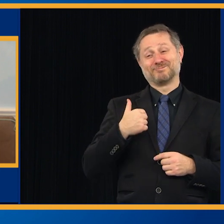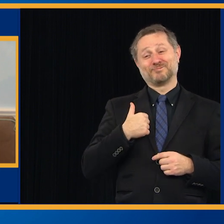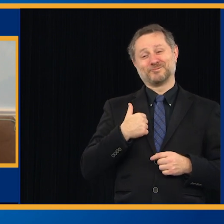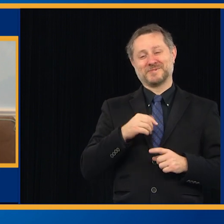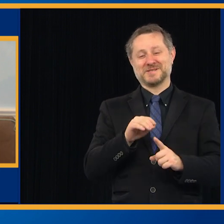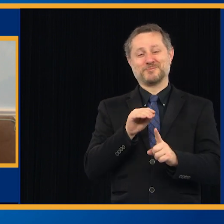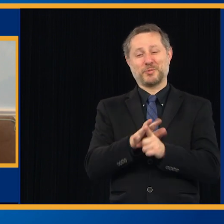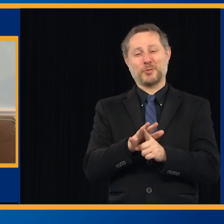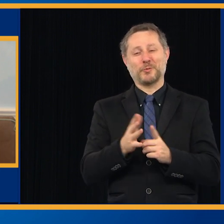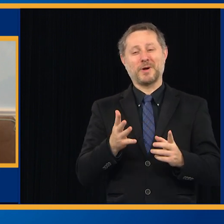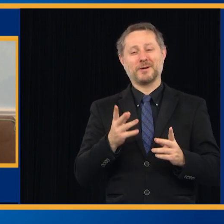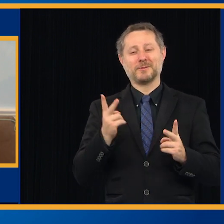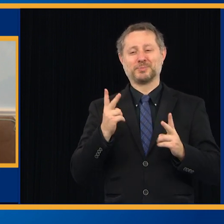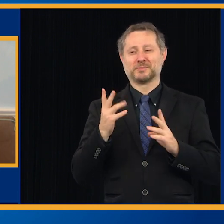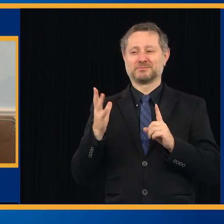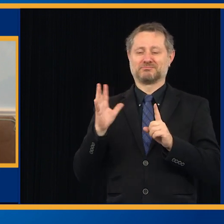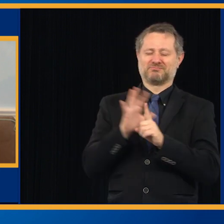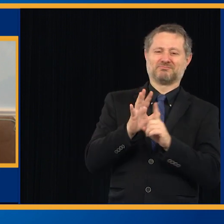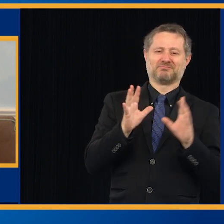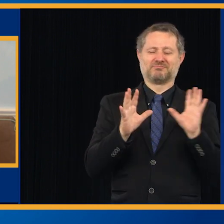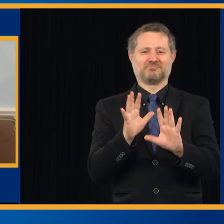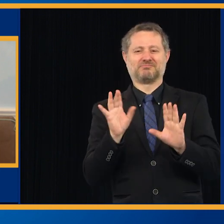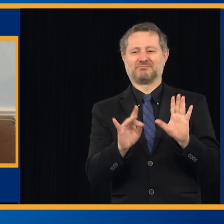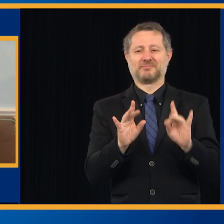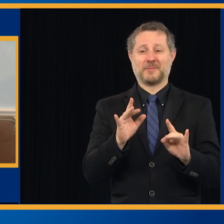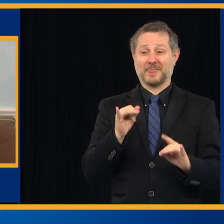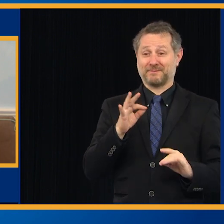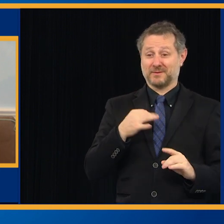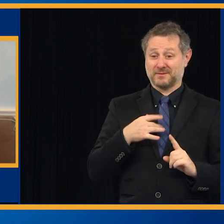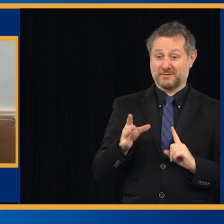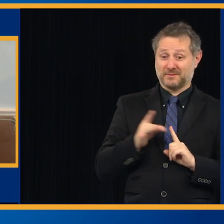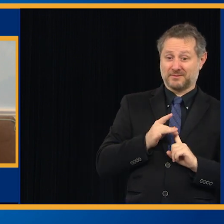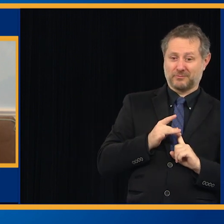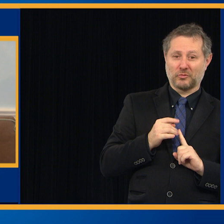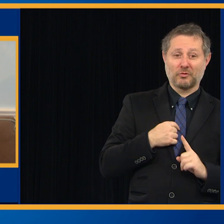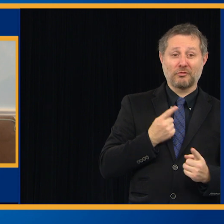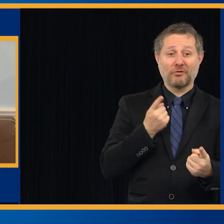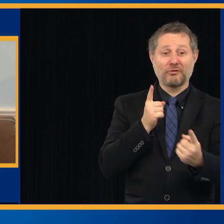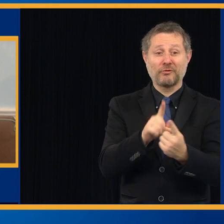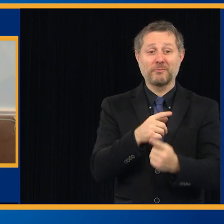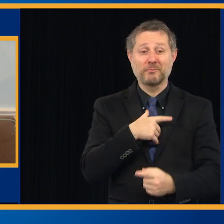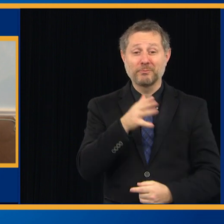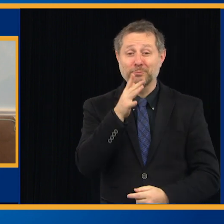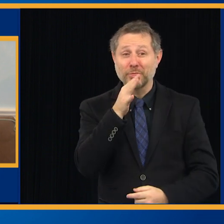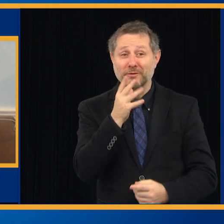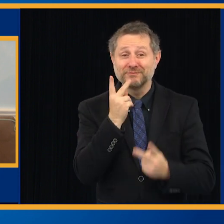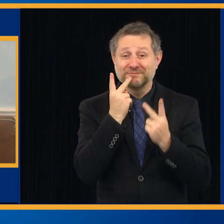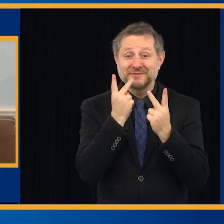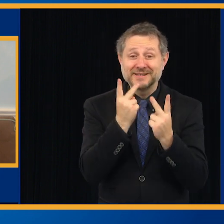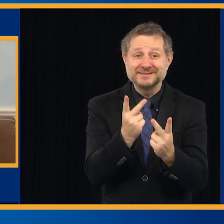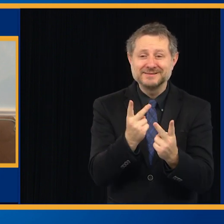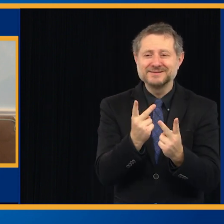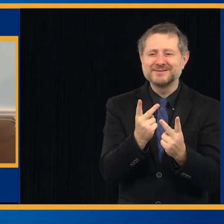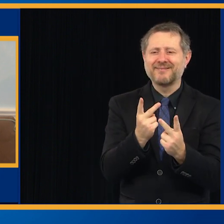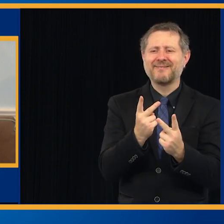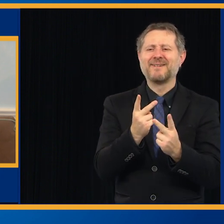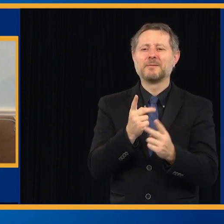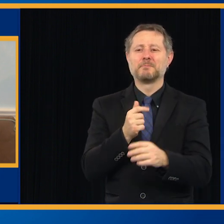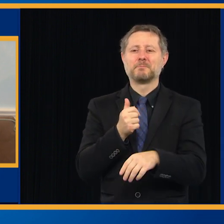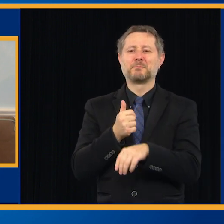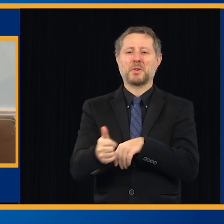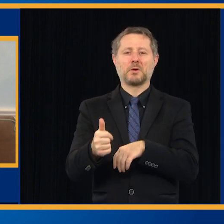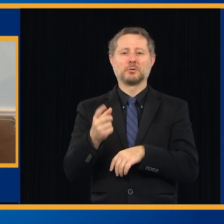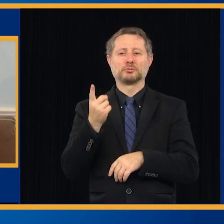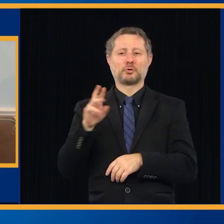many people, and if I go see my mother, Dr. Zucker, blame Dr. Zucker, the